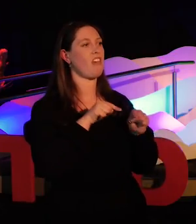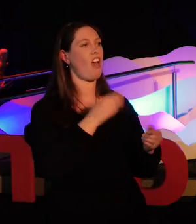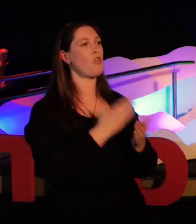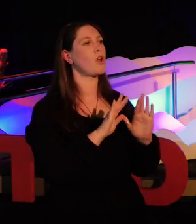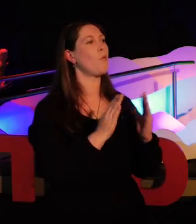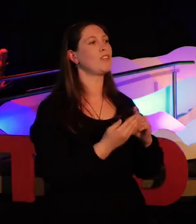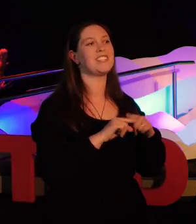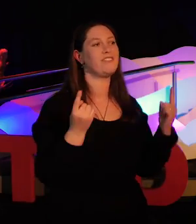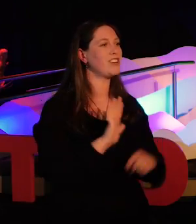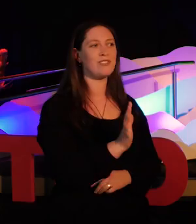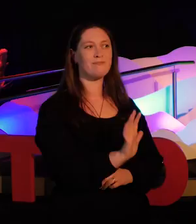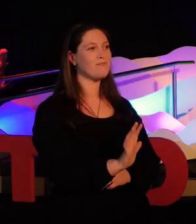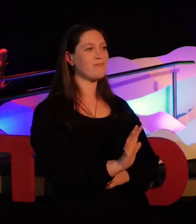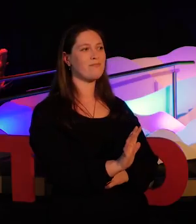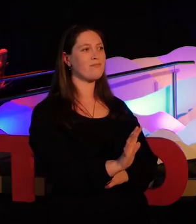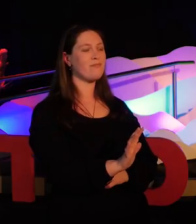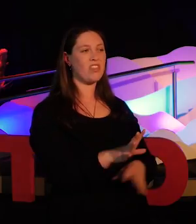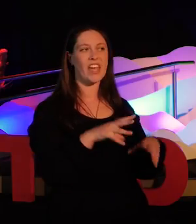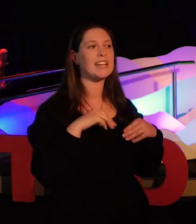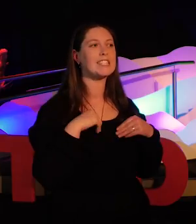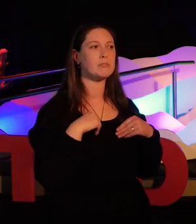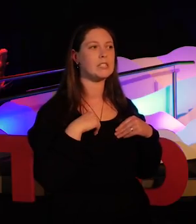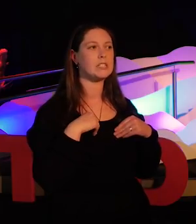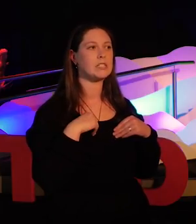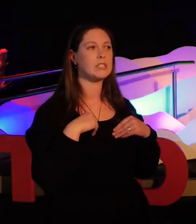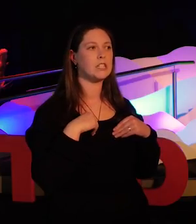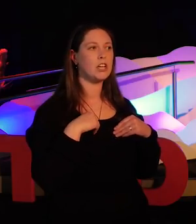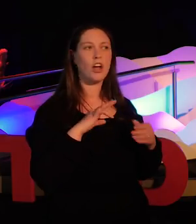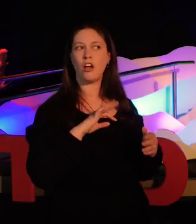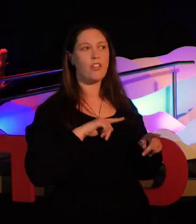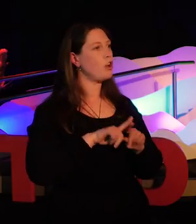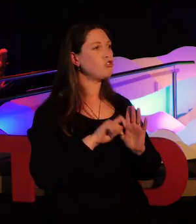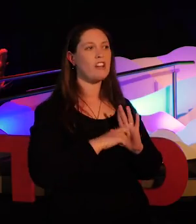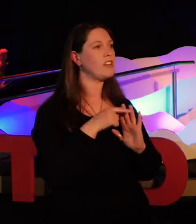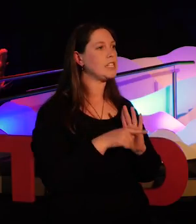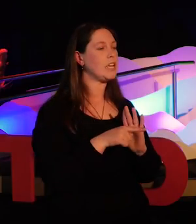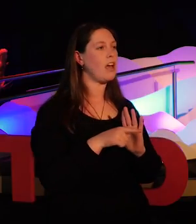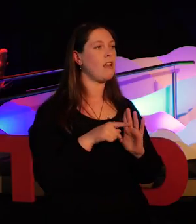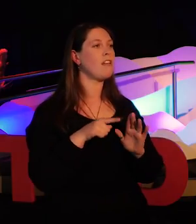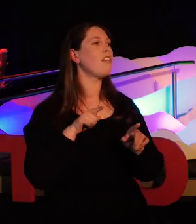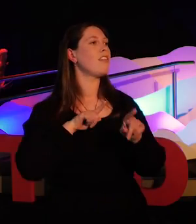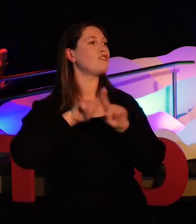different down here at current reality. They don't try to fix here, they live in creating here.